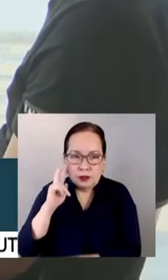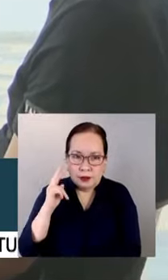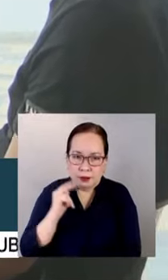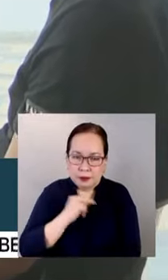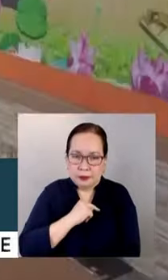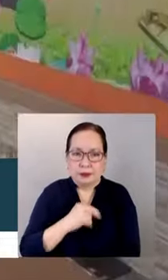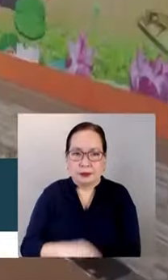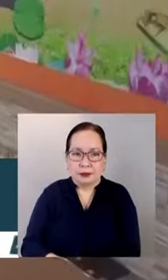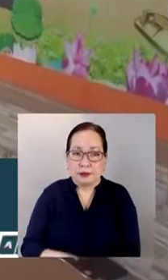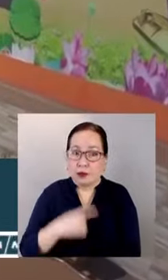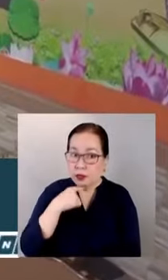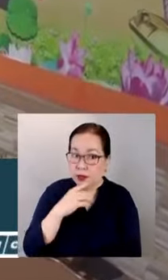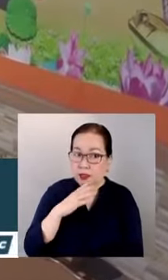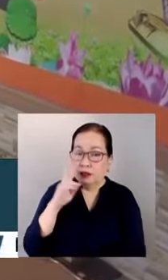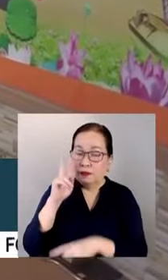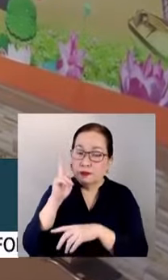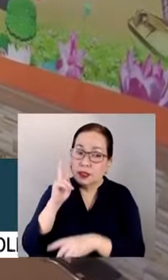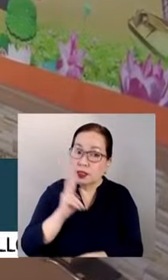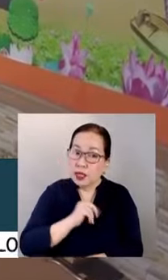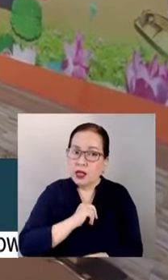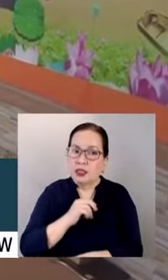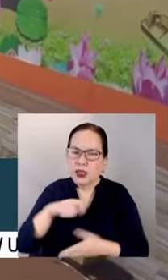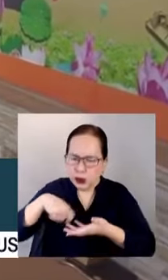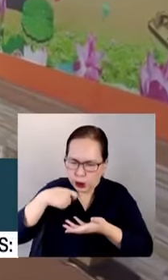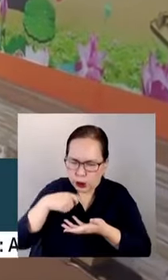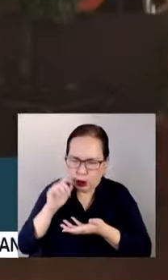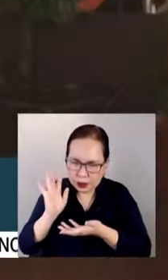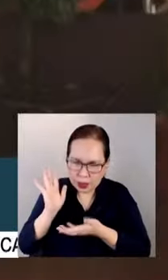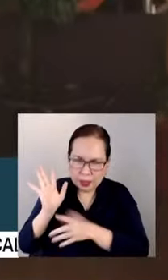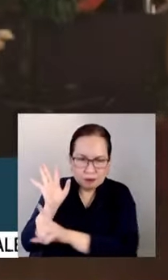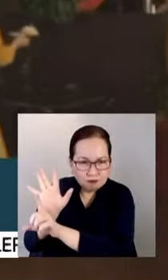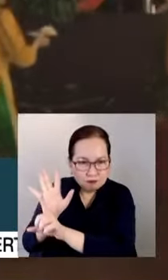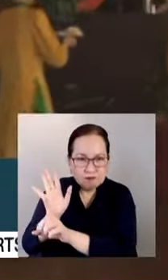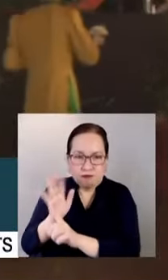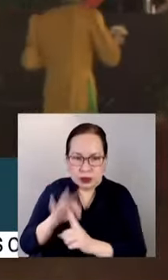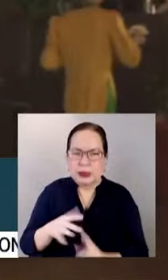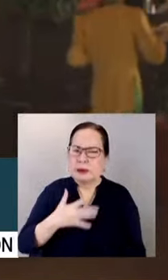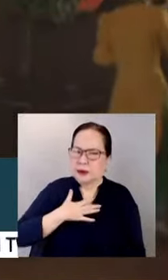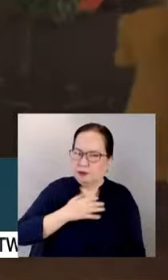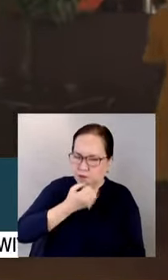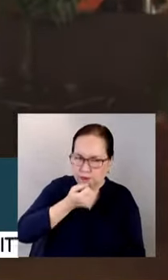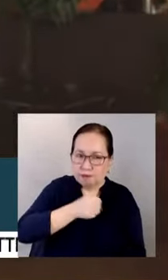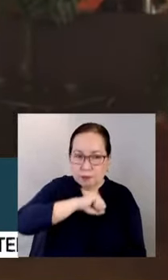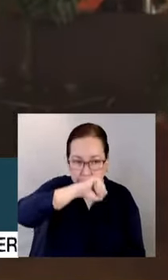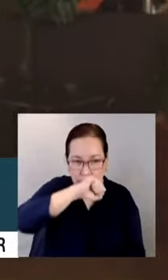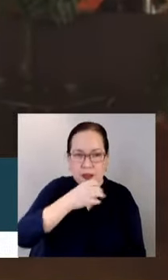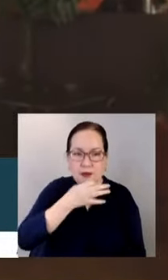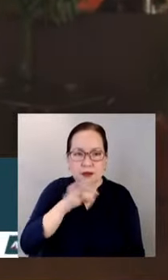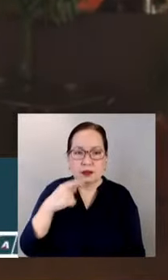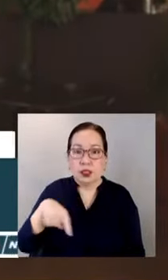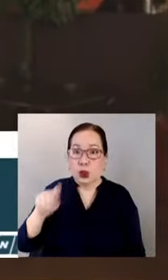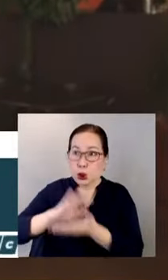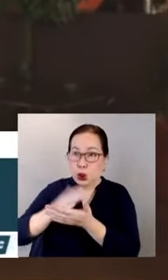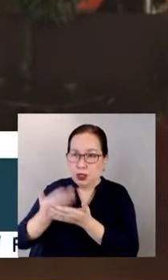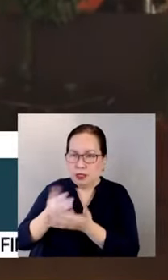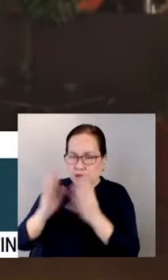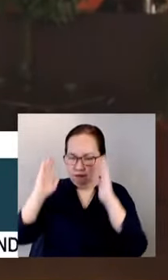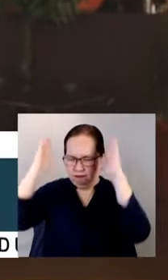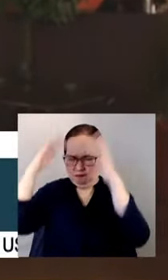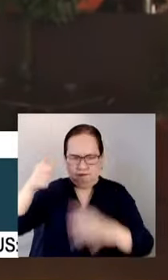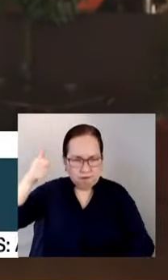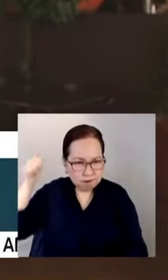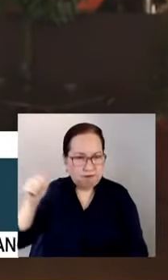Vietnamese traditional meal has always been my favorite, especially at this restaurant. The chef also cooks excellently.